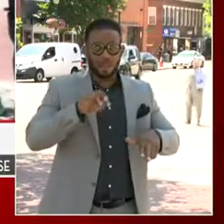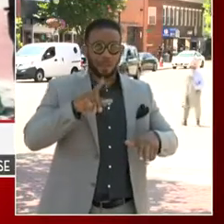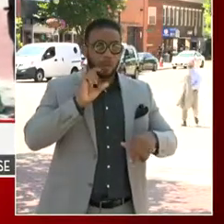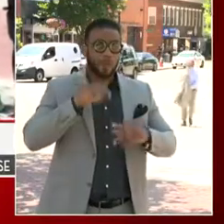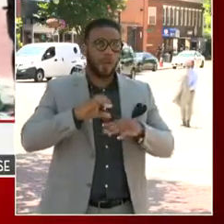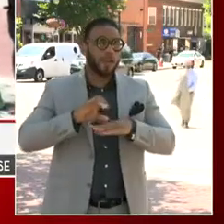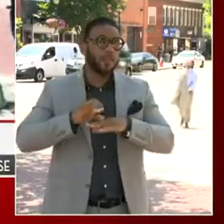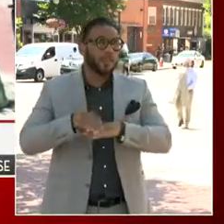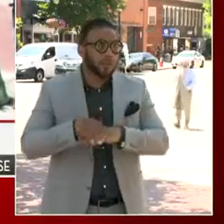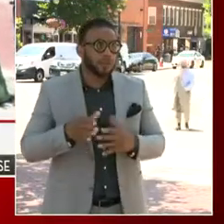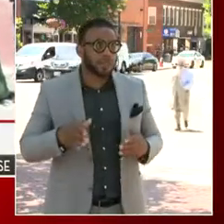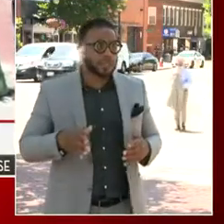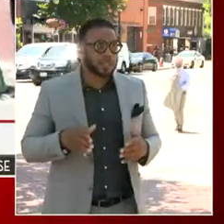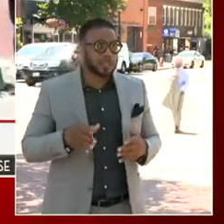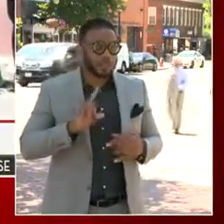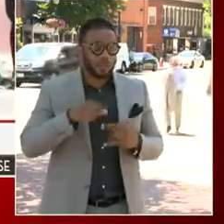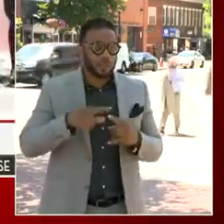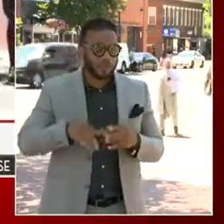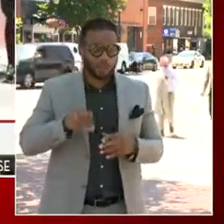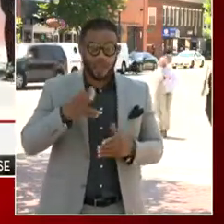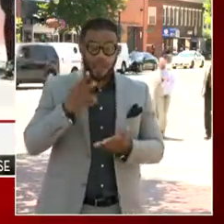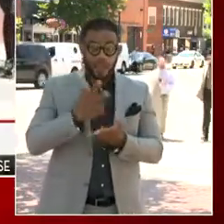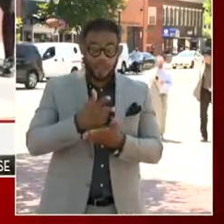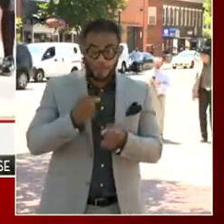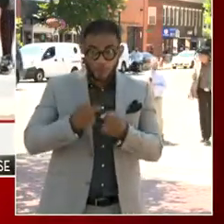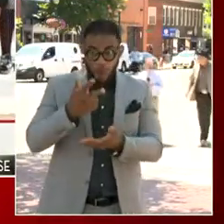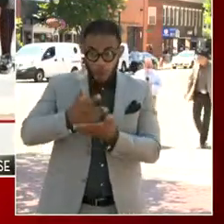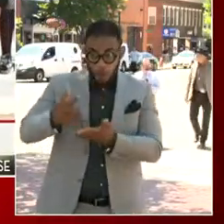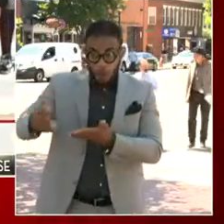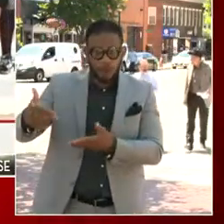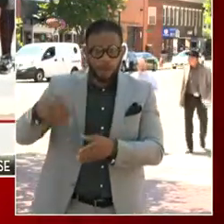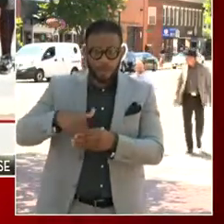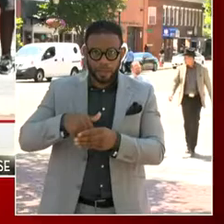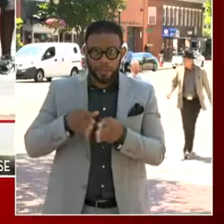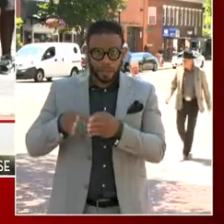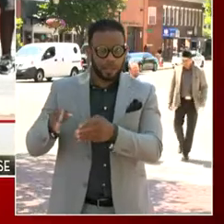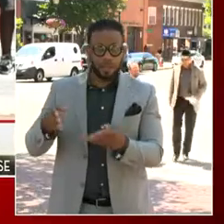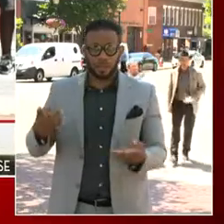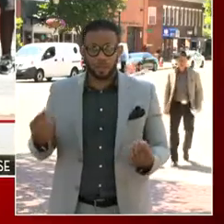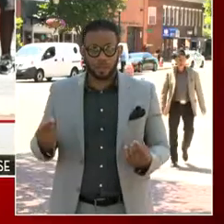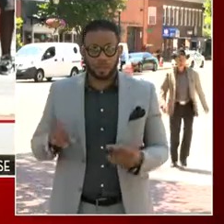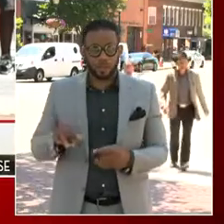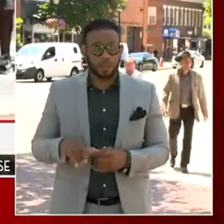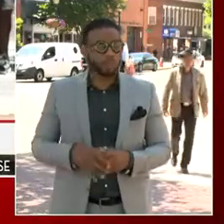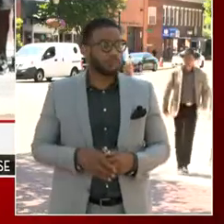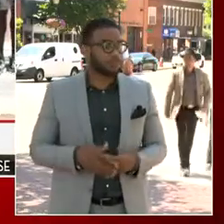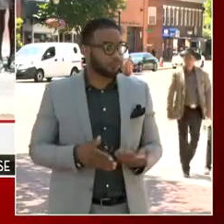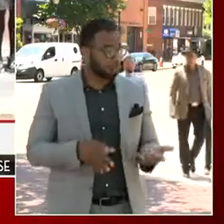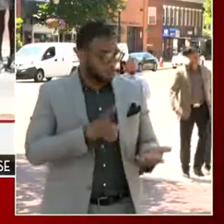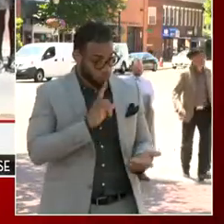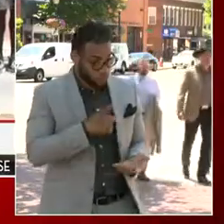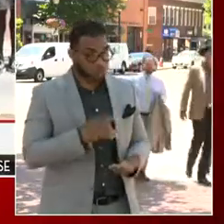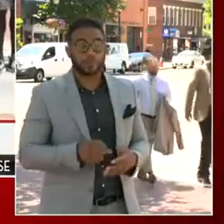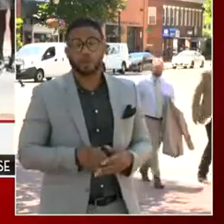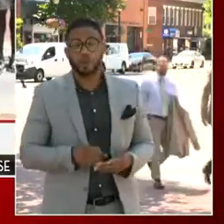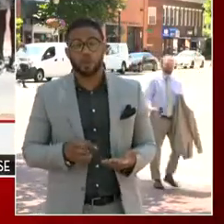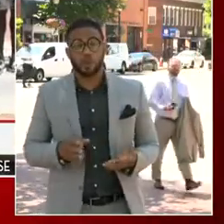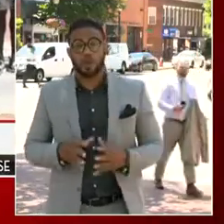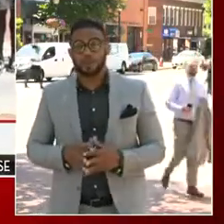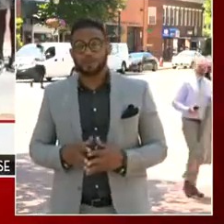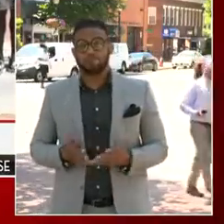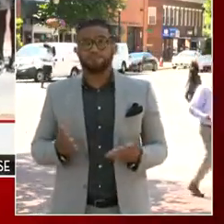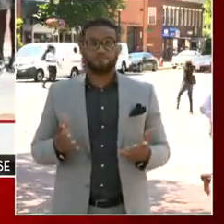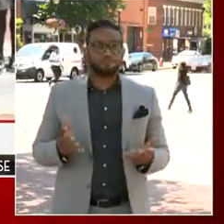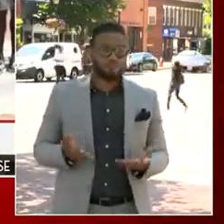about enforcement when we find vehicles parking in those lanes? Sure. So we